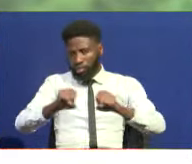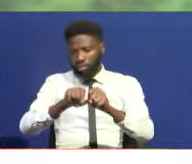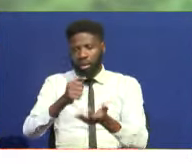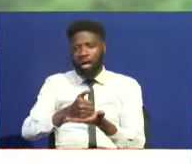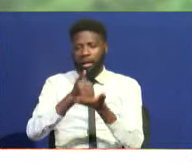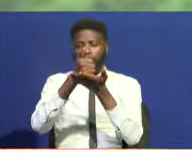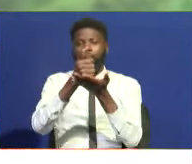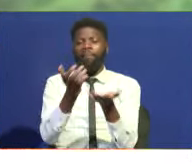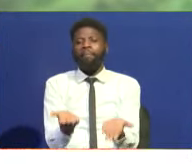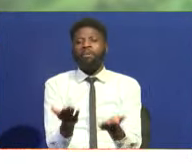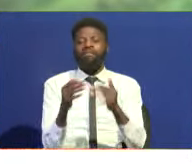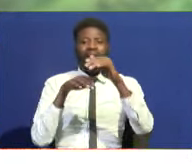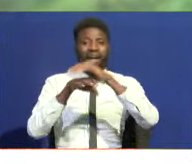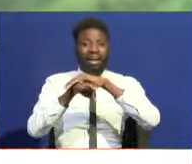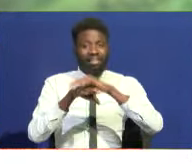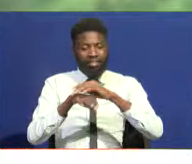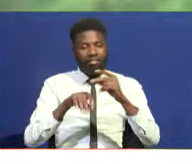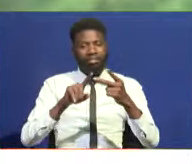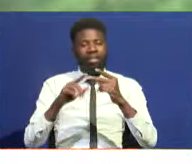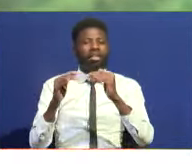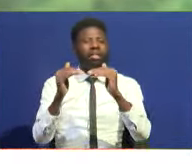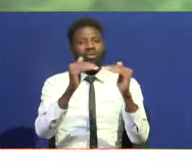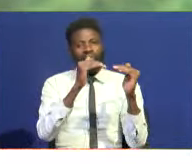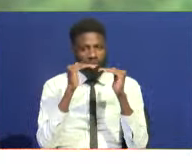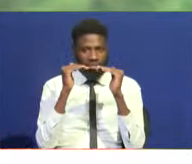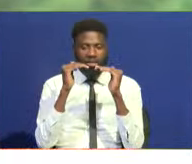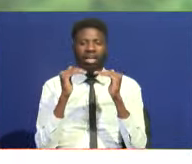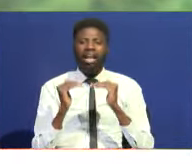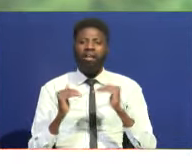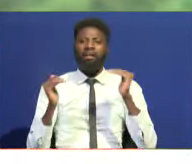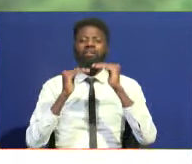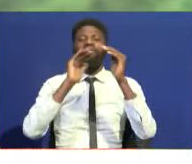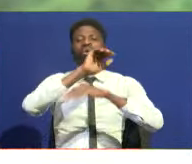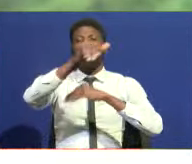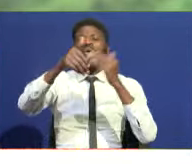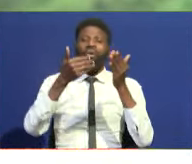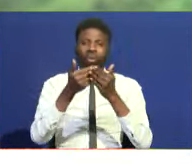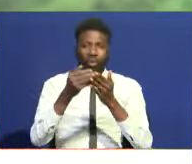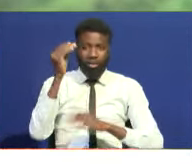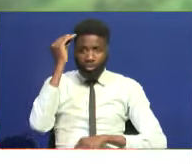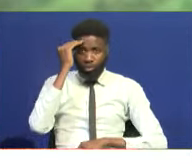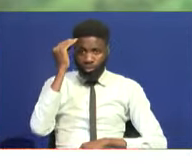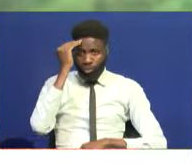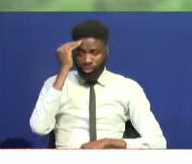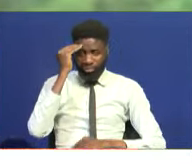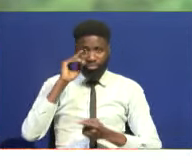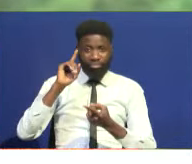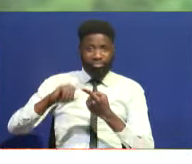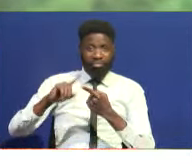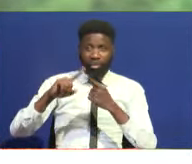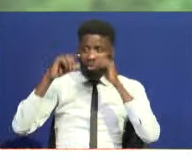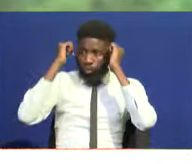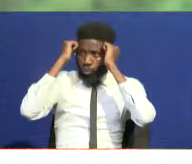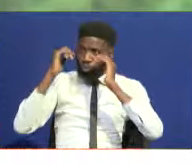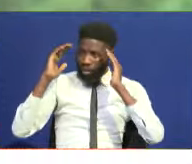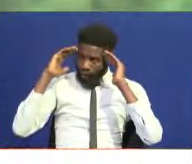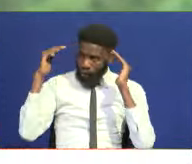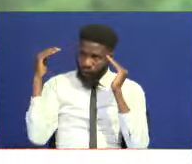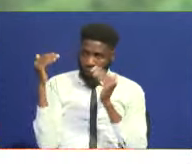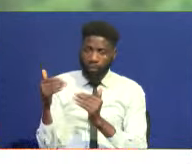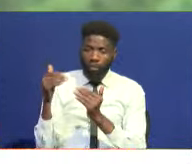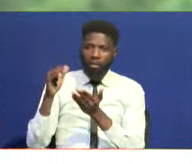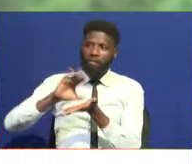quality across all the levels of our education system. These include the student-centered funding model for